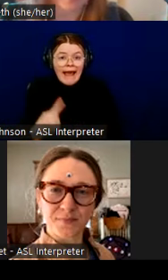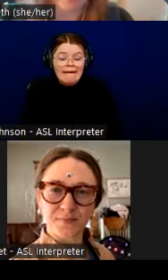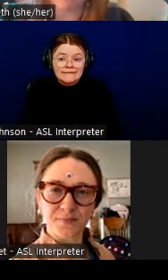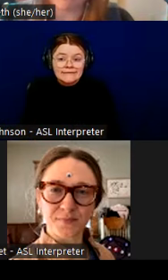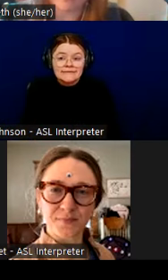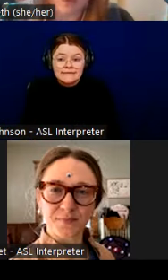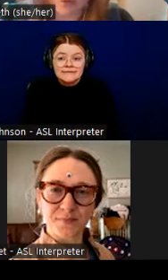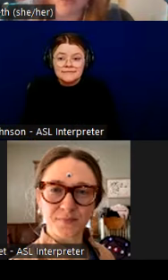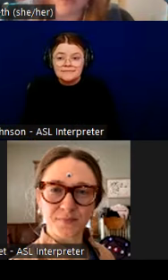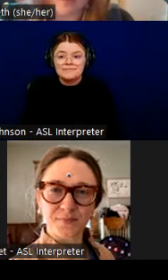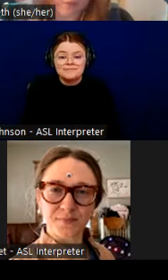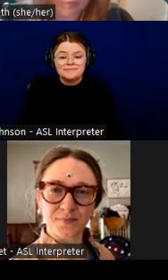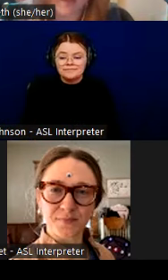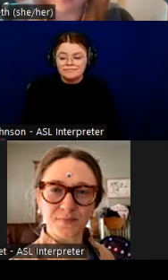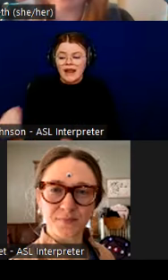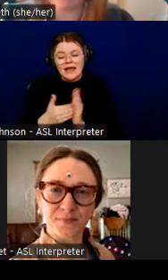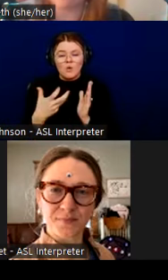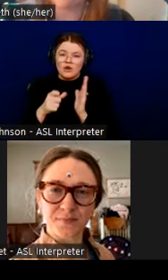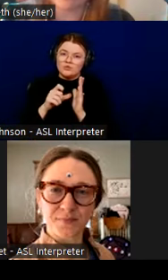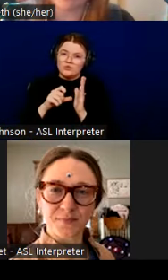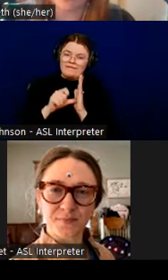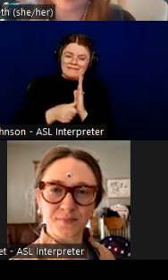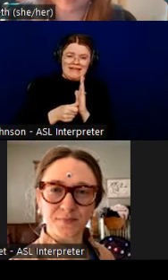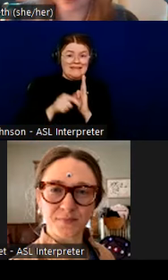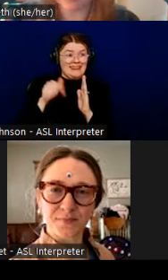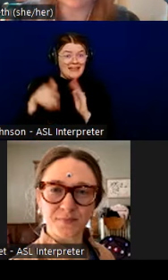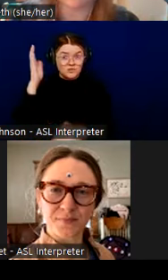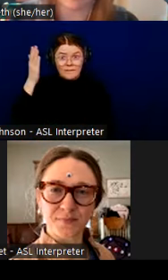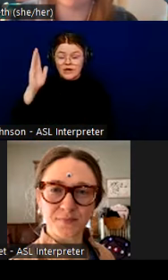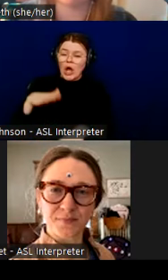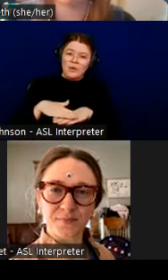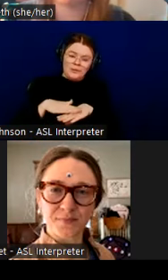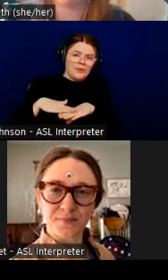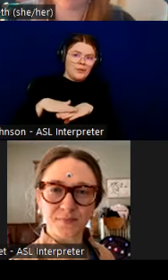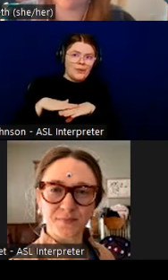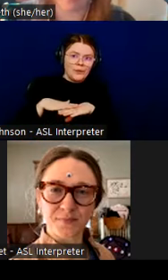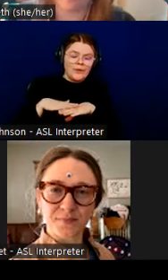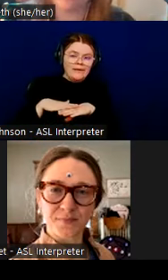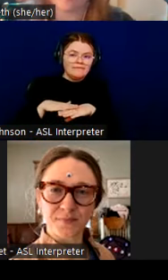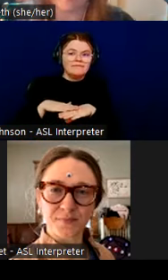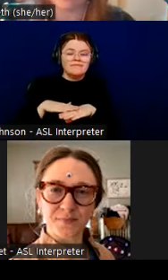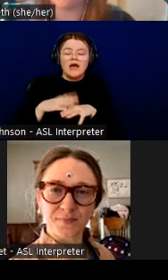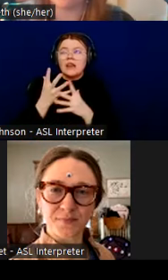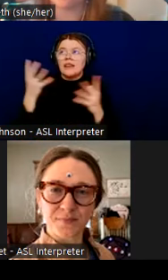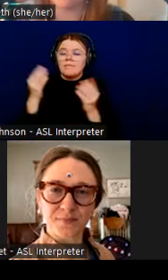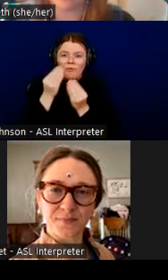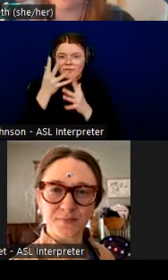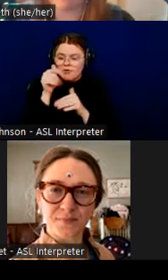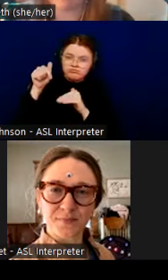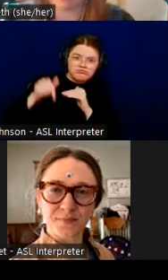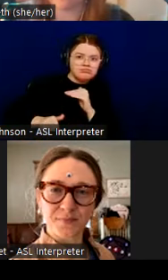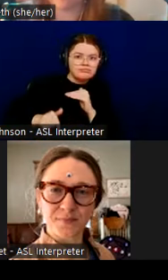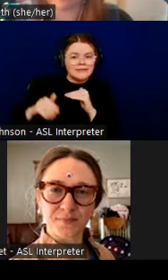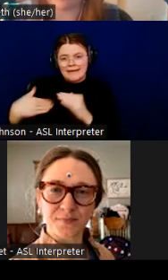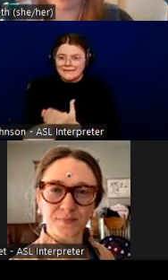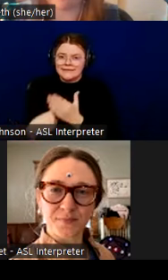pretty quick overview of resistive violence. There's so much more to cover, which is why I would recommend that you take